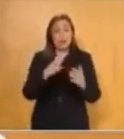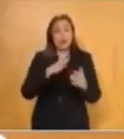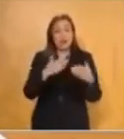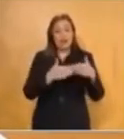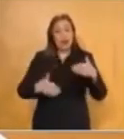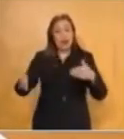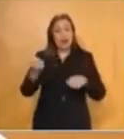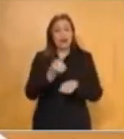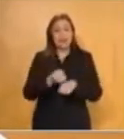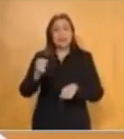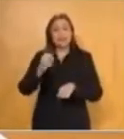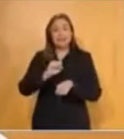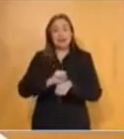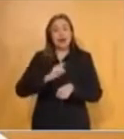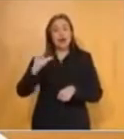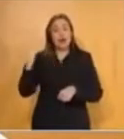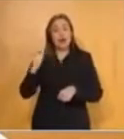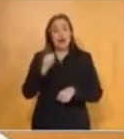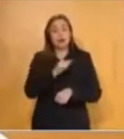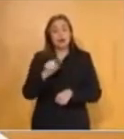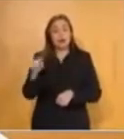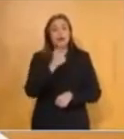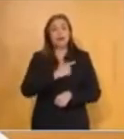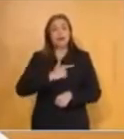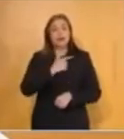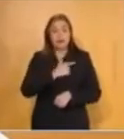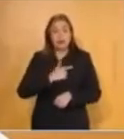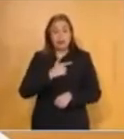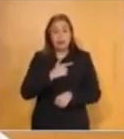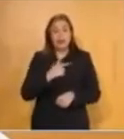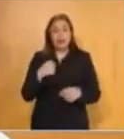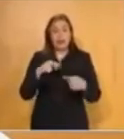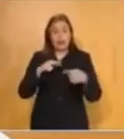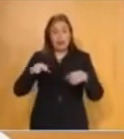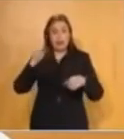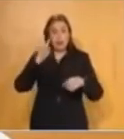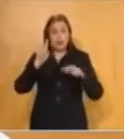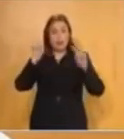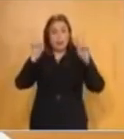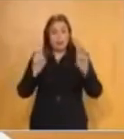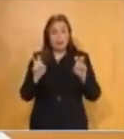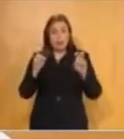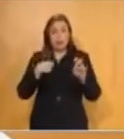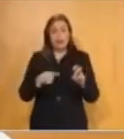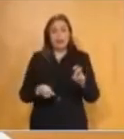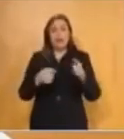will enjoy it because we will learn how to create a comic strip.